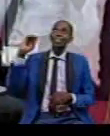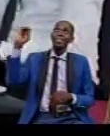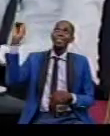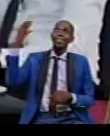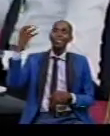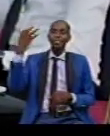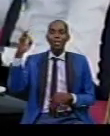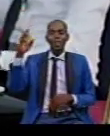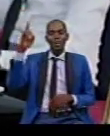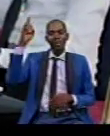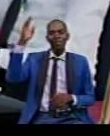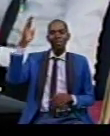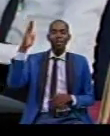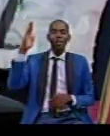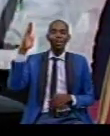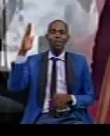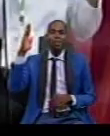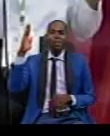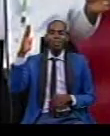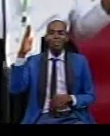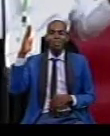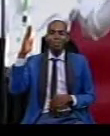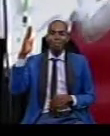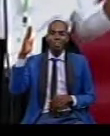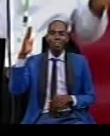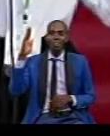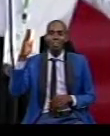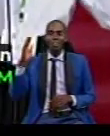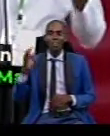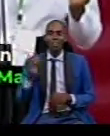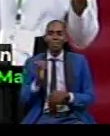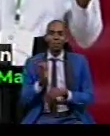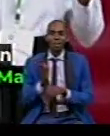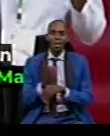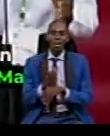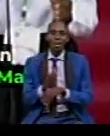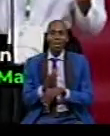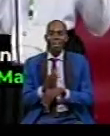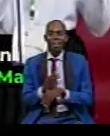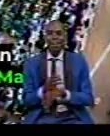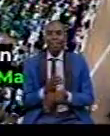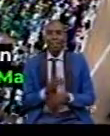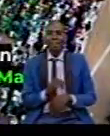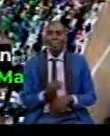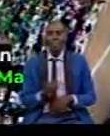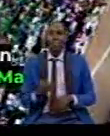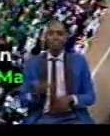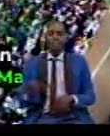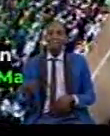to give your own testimony and to listen to others. Counselors, please bless